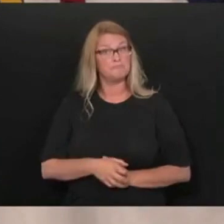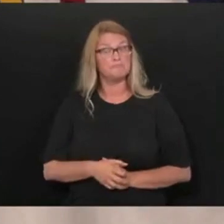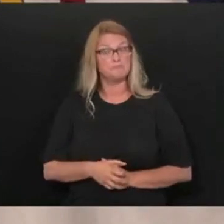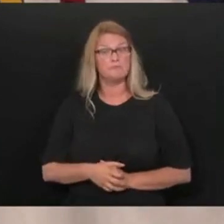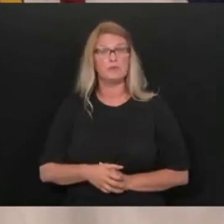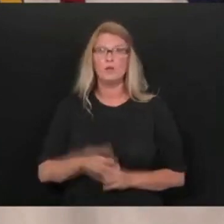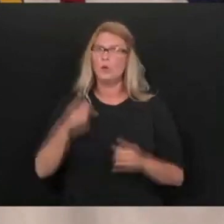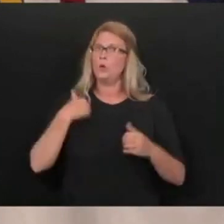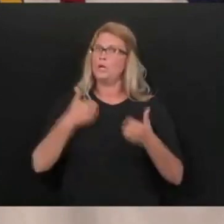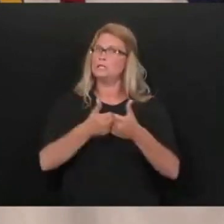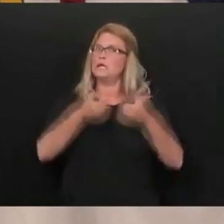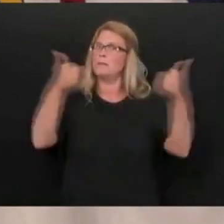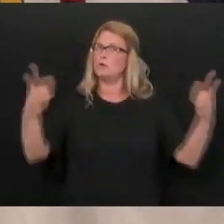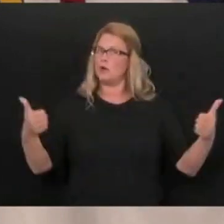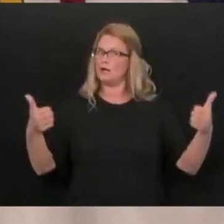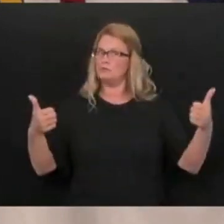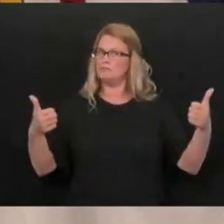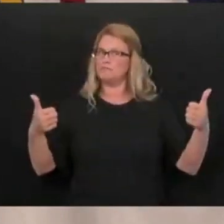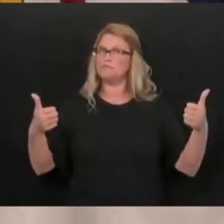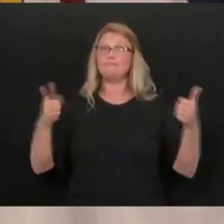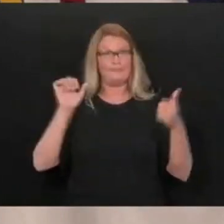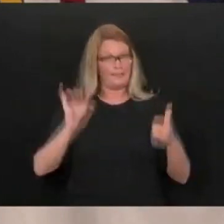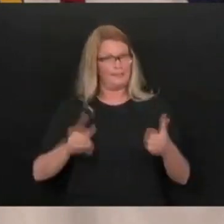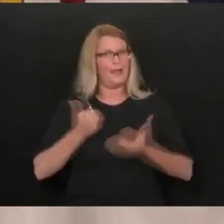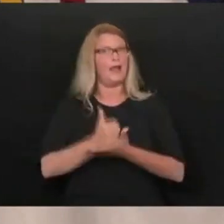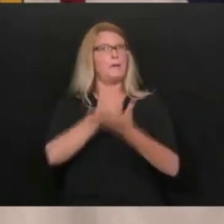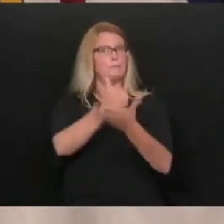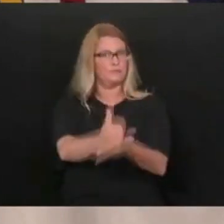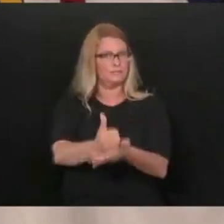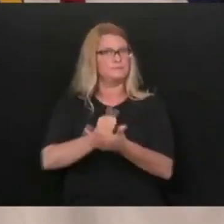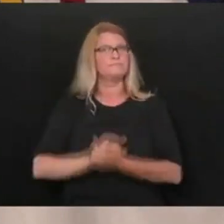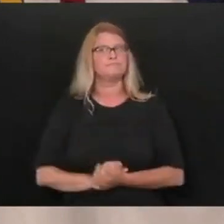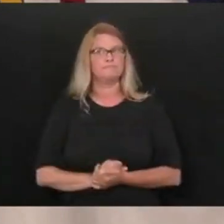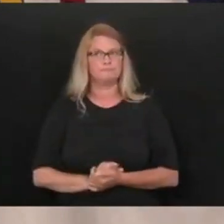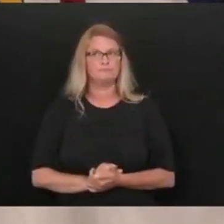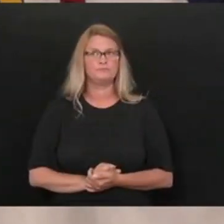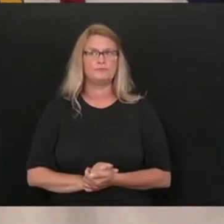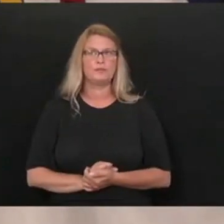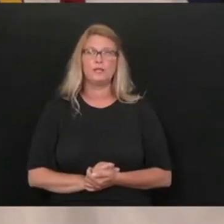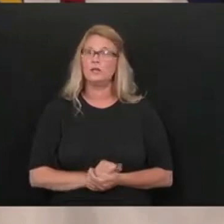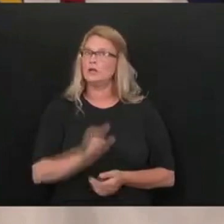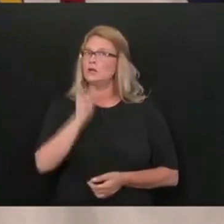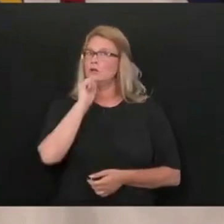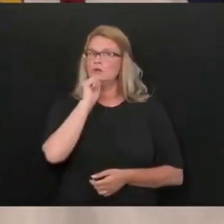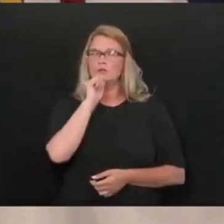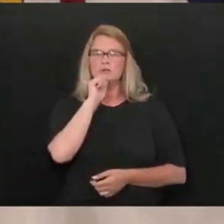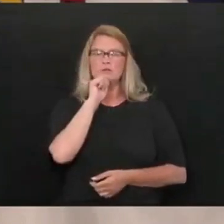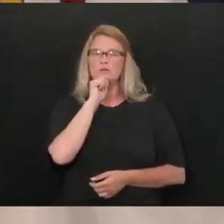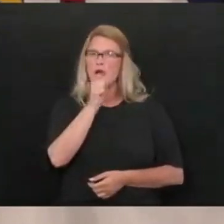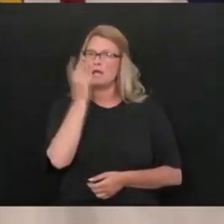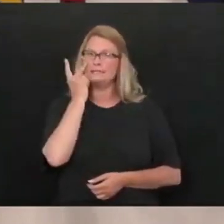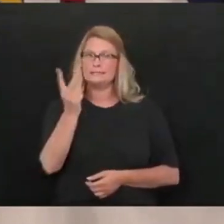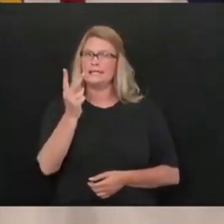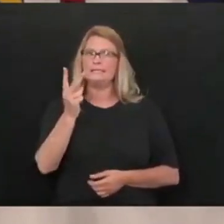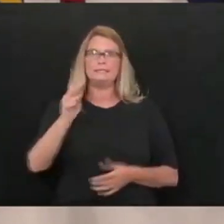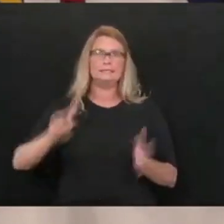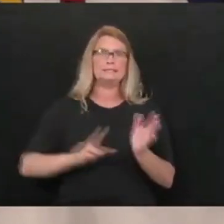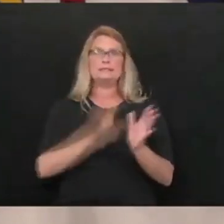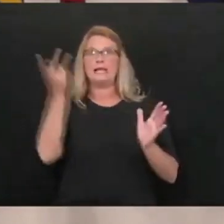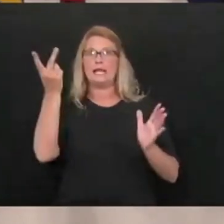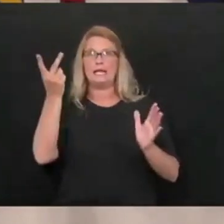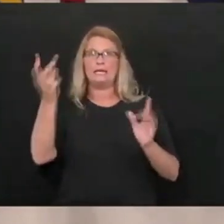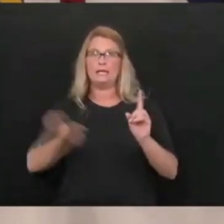at social distancing, and we were pretty good at that. We have not seen this relapse come back at